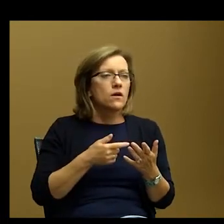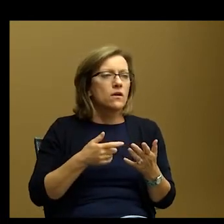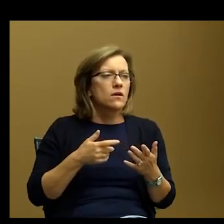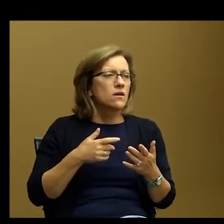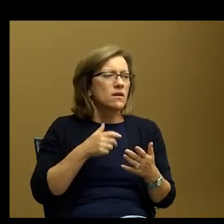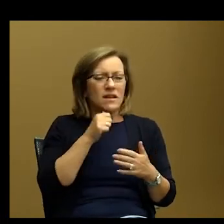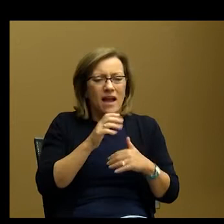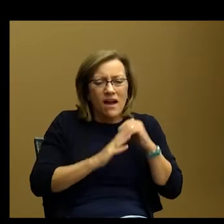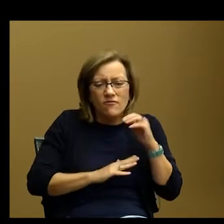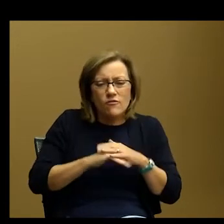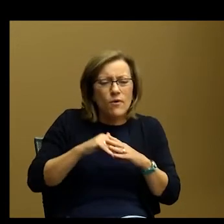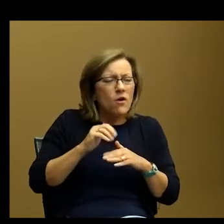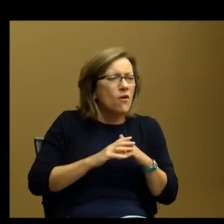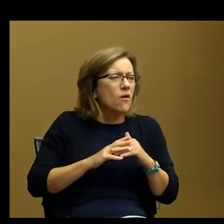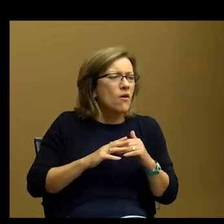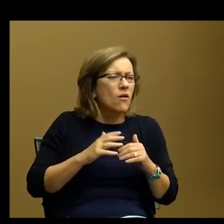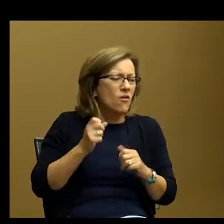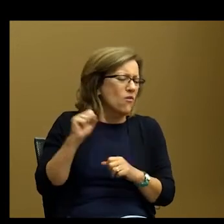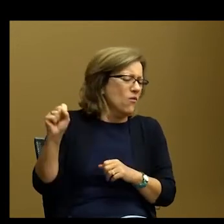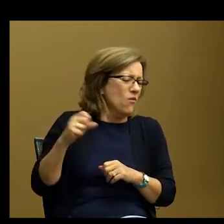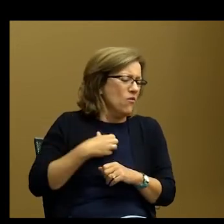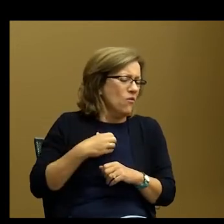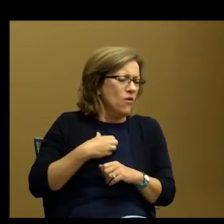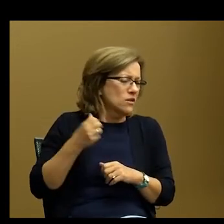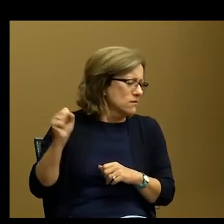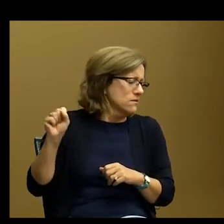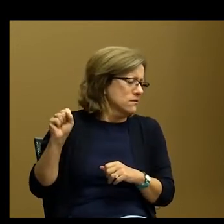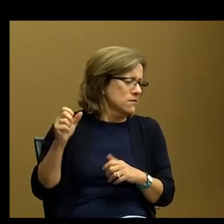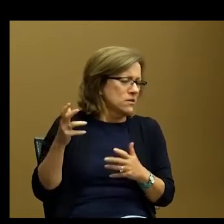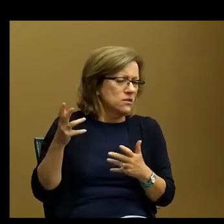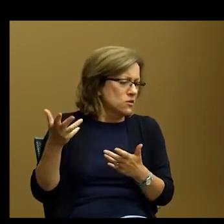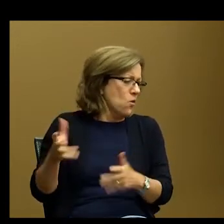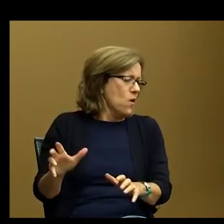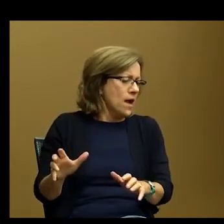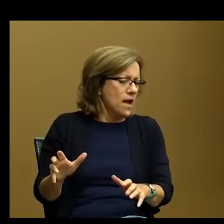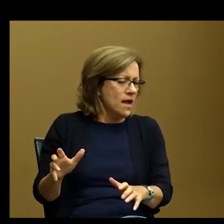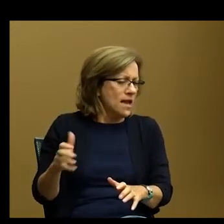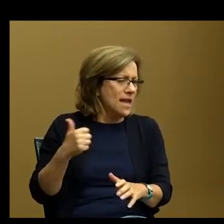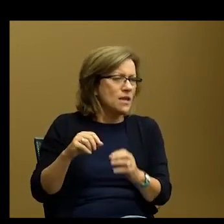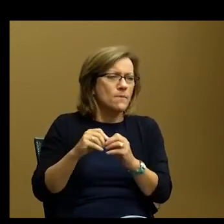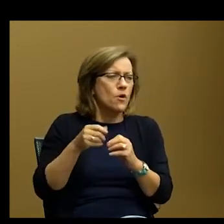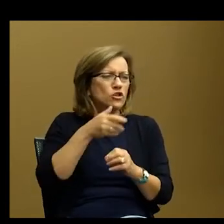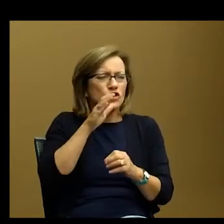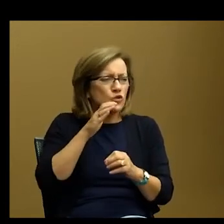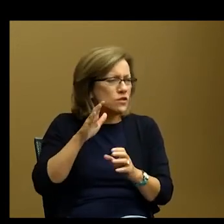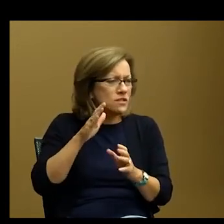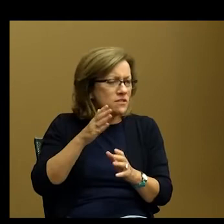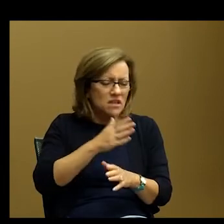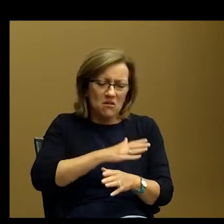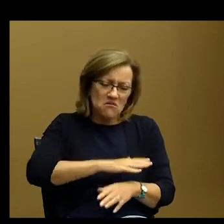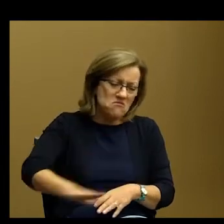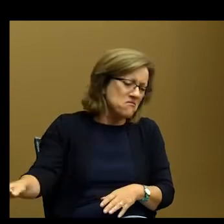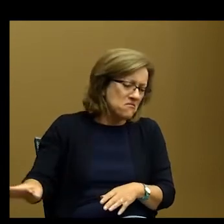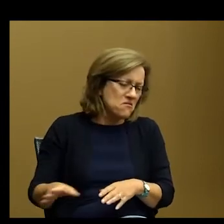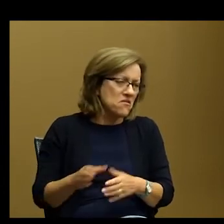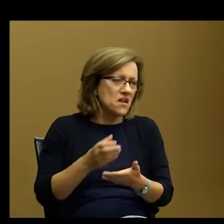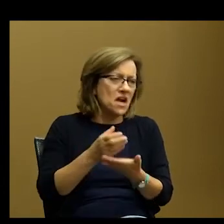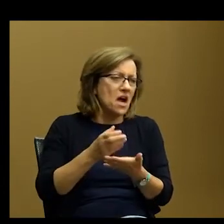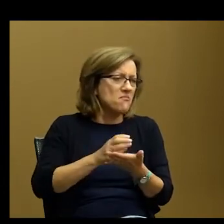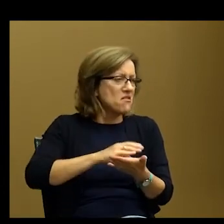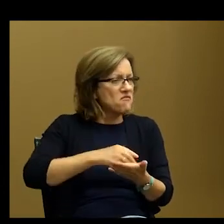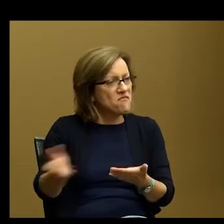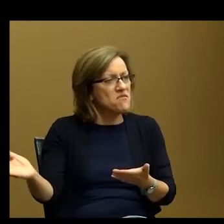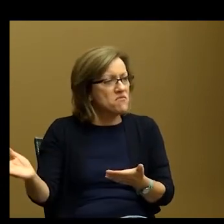discomfort, they may be protesting something, or they don't want any more juice, they'll knock it off, those kind of